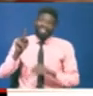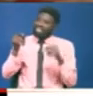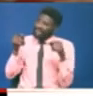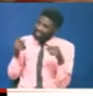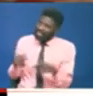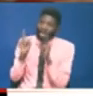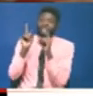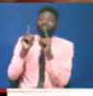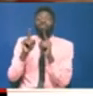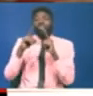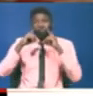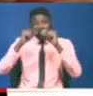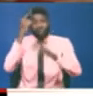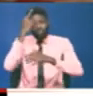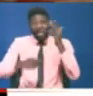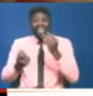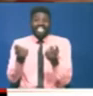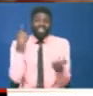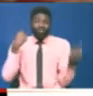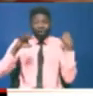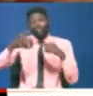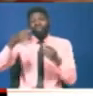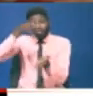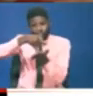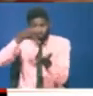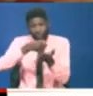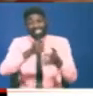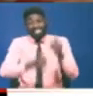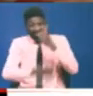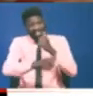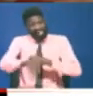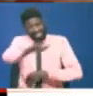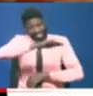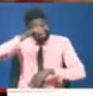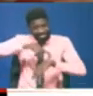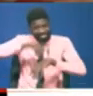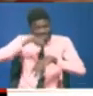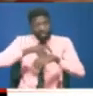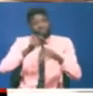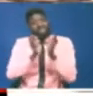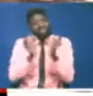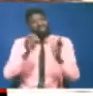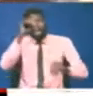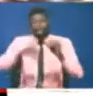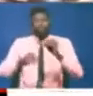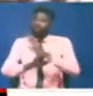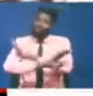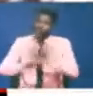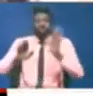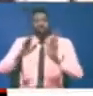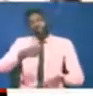of Kericho County as one of the hotspot counties ahead of the general elections.